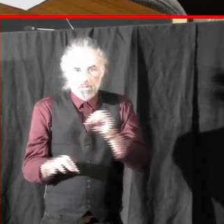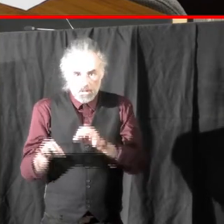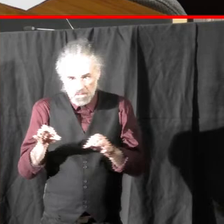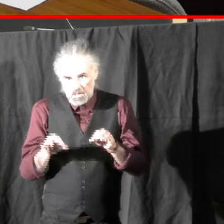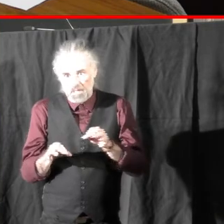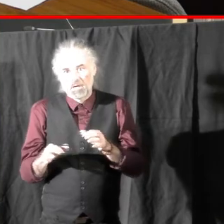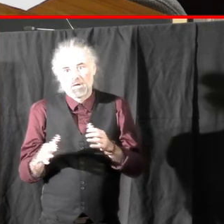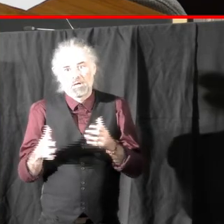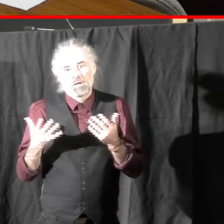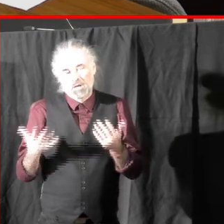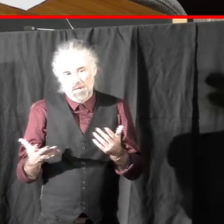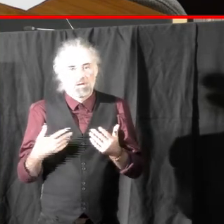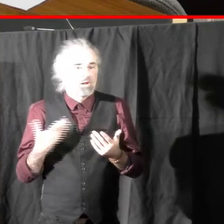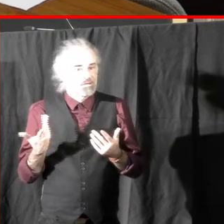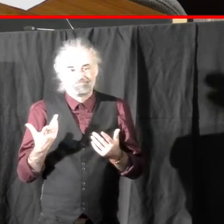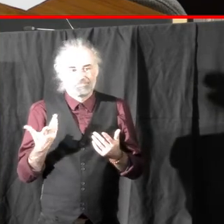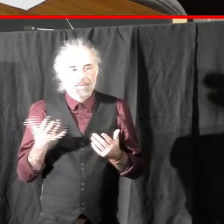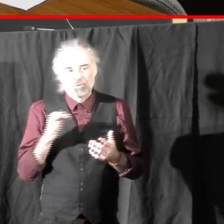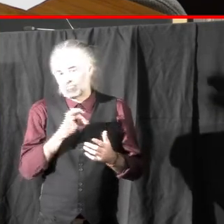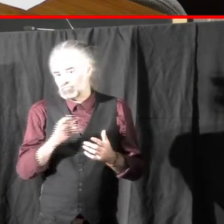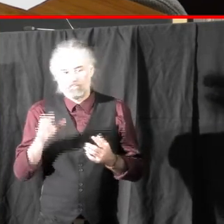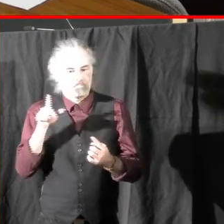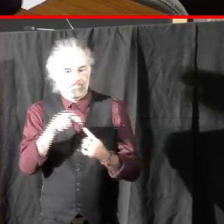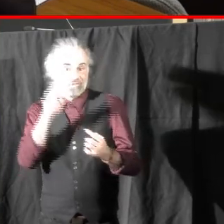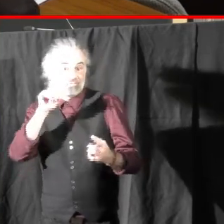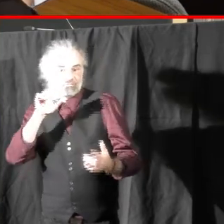about what's important and how to convey something.